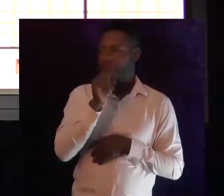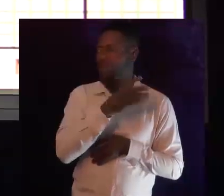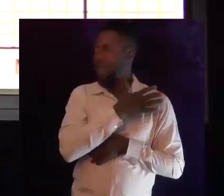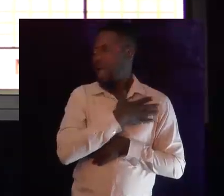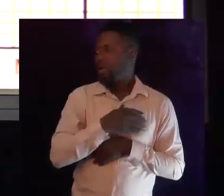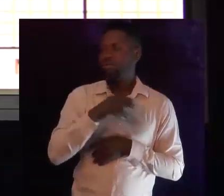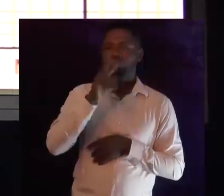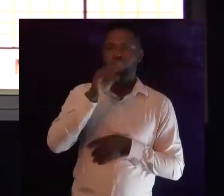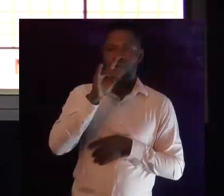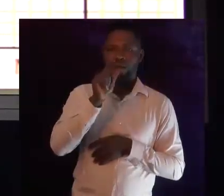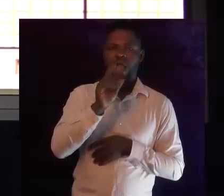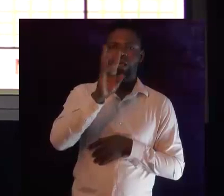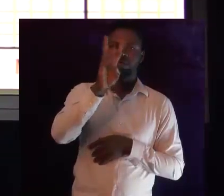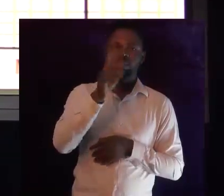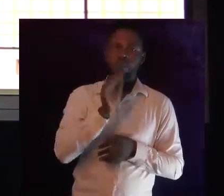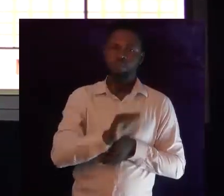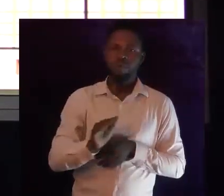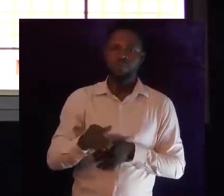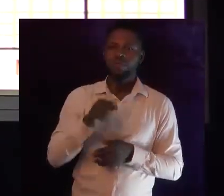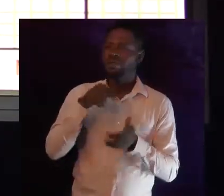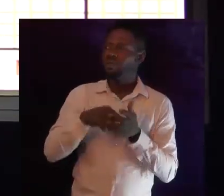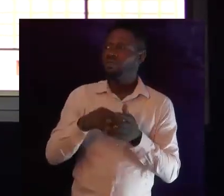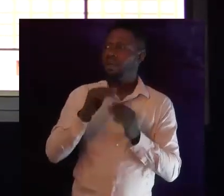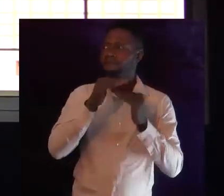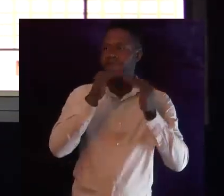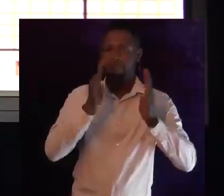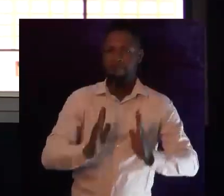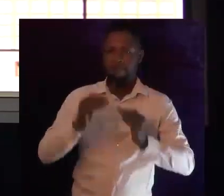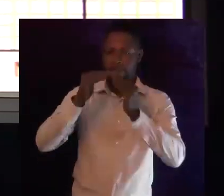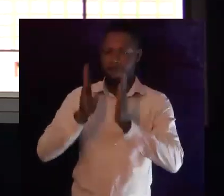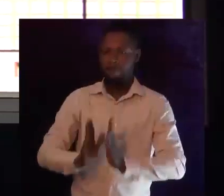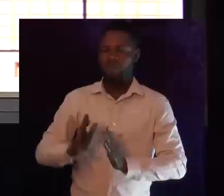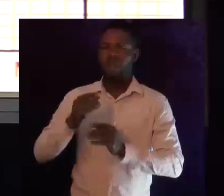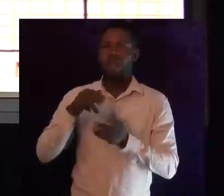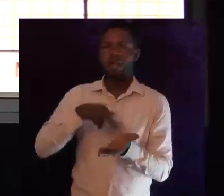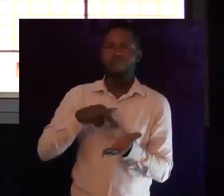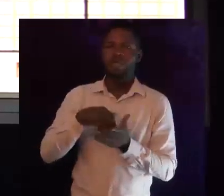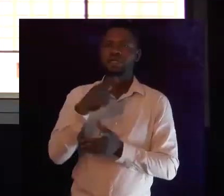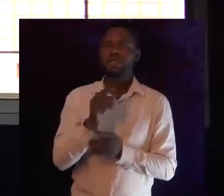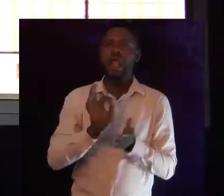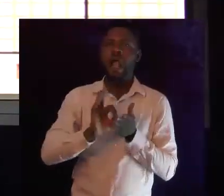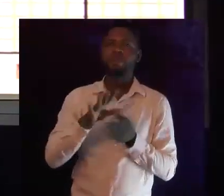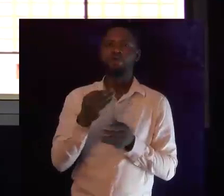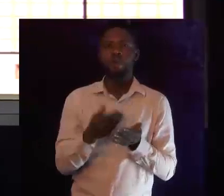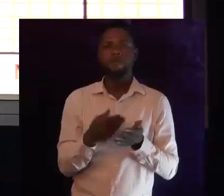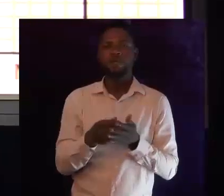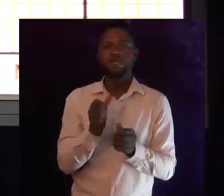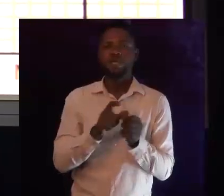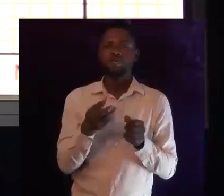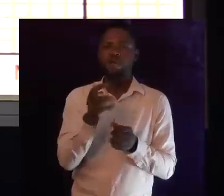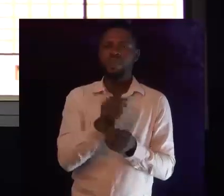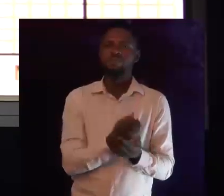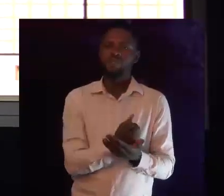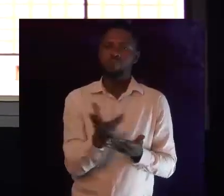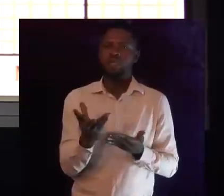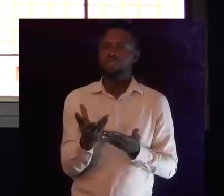and Unda. There are 6 pupils, and these bars is now representing the amount of money that each of them spends. Now